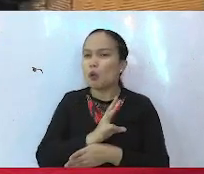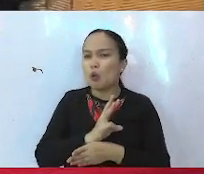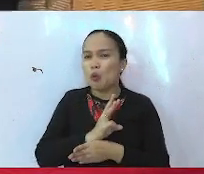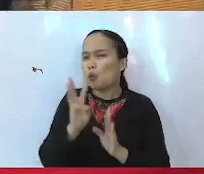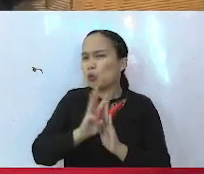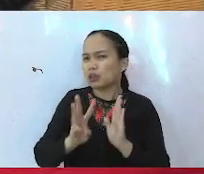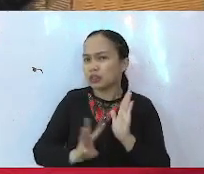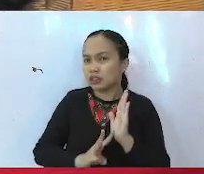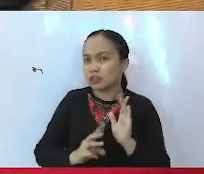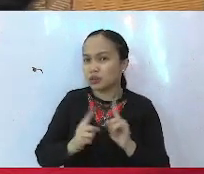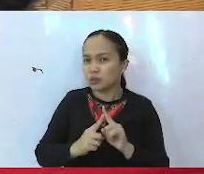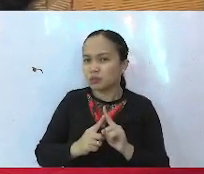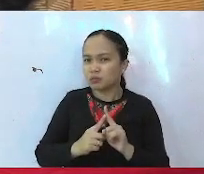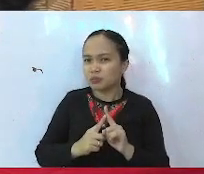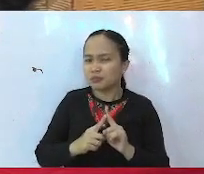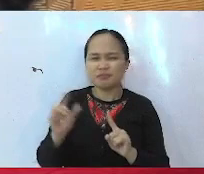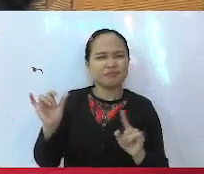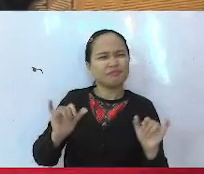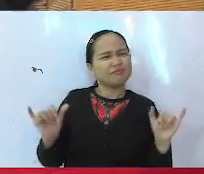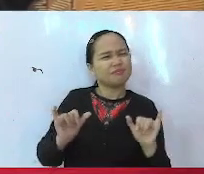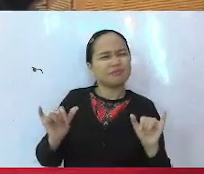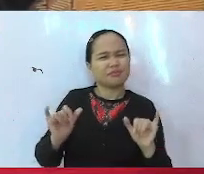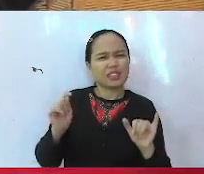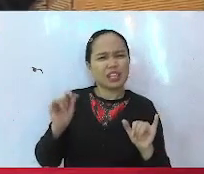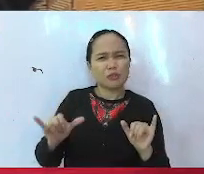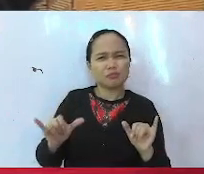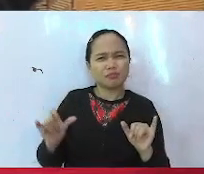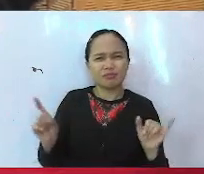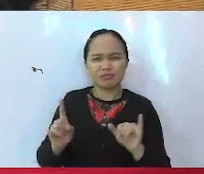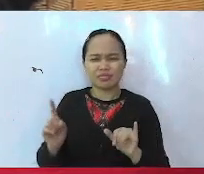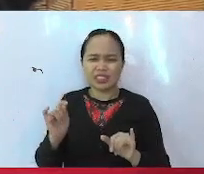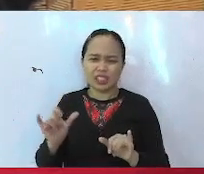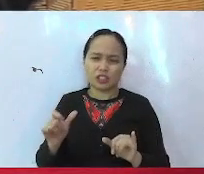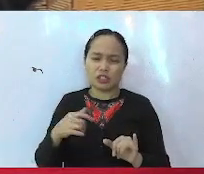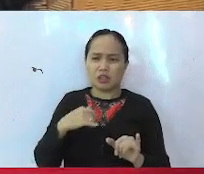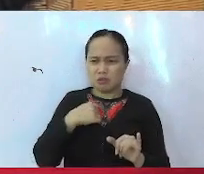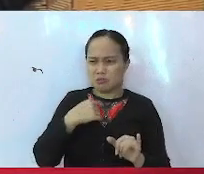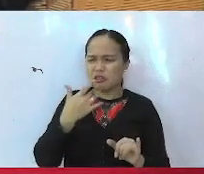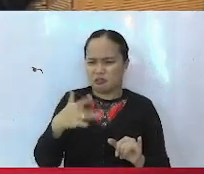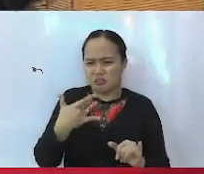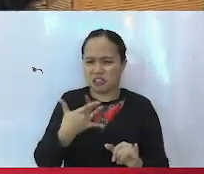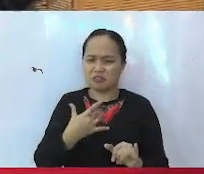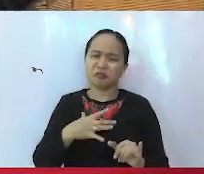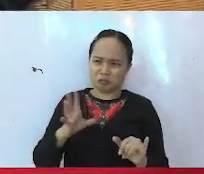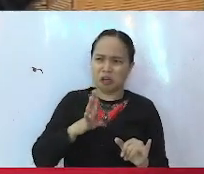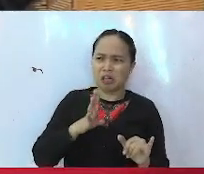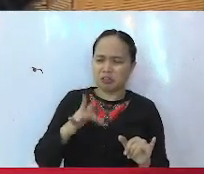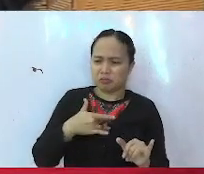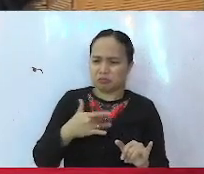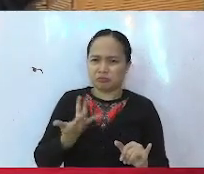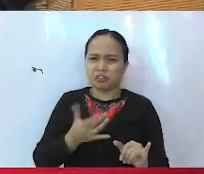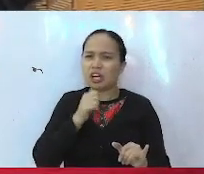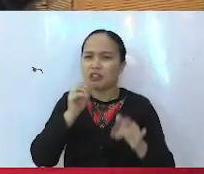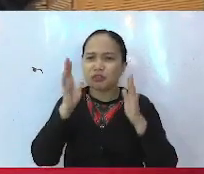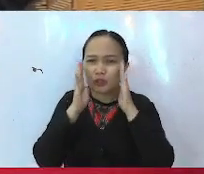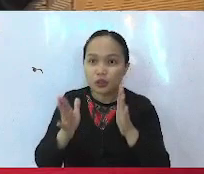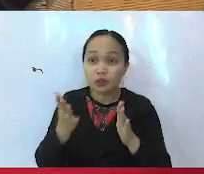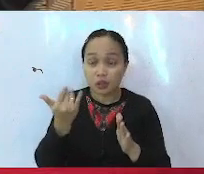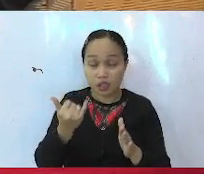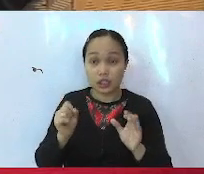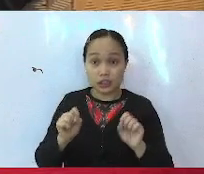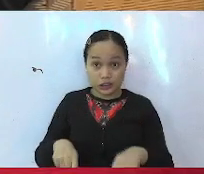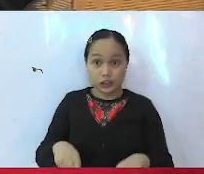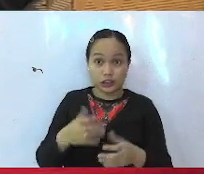there are still young people, you know. It's okay for them to be sidetracked. Well, you see, so can you share something to us